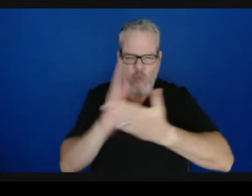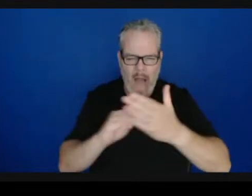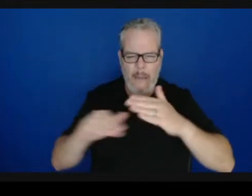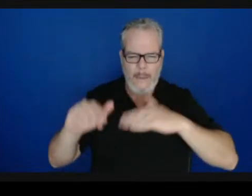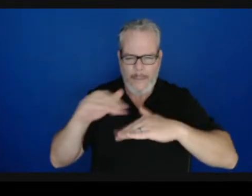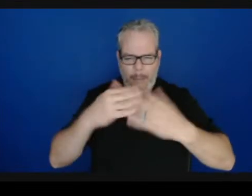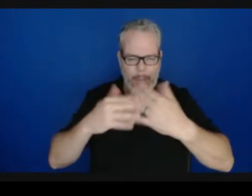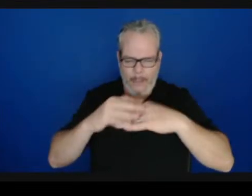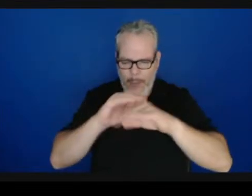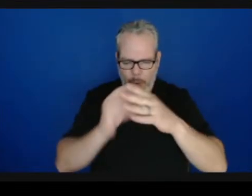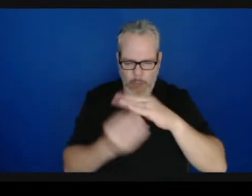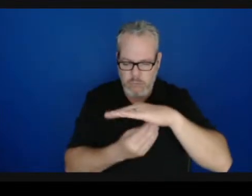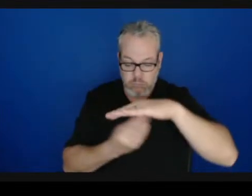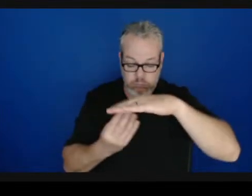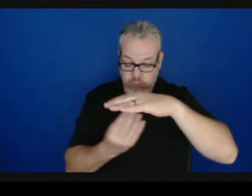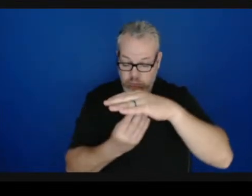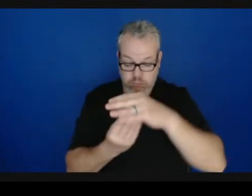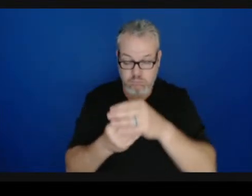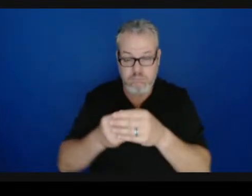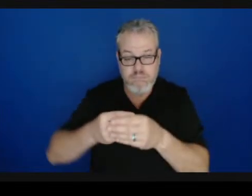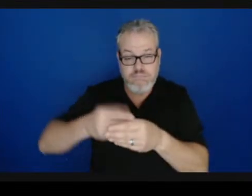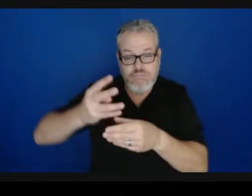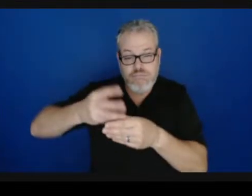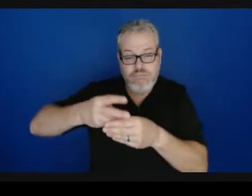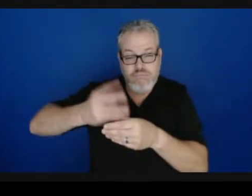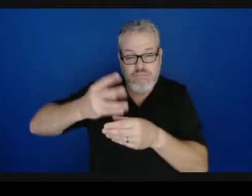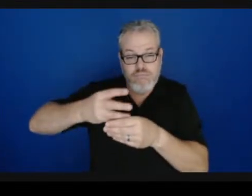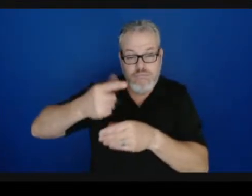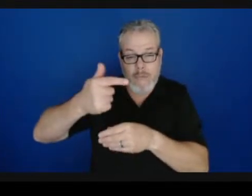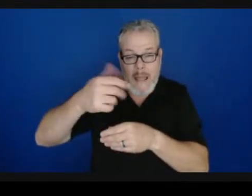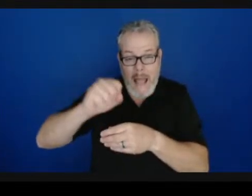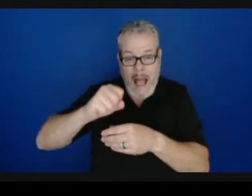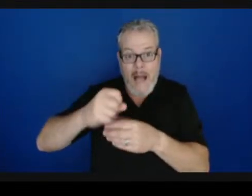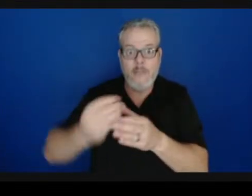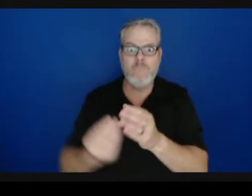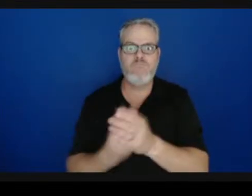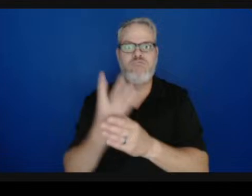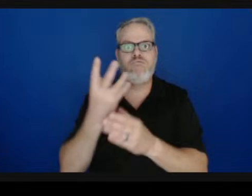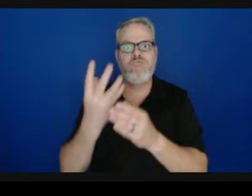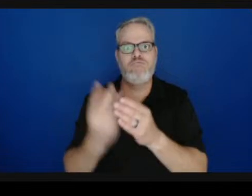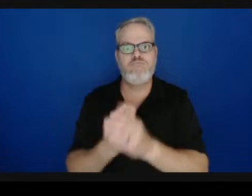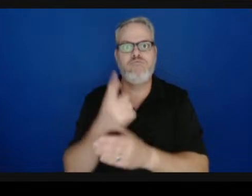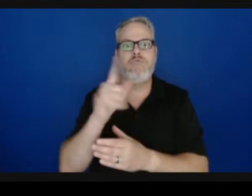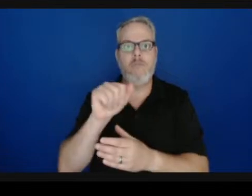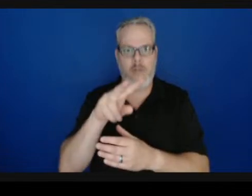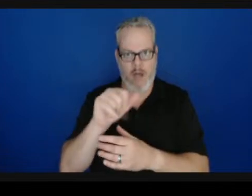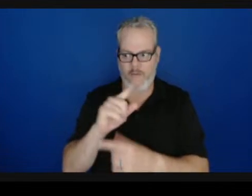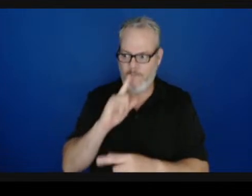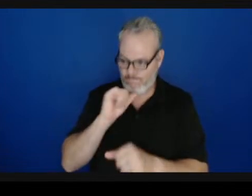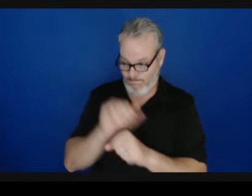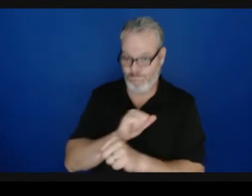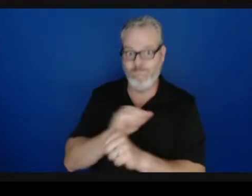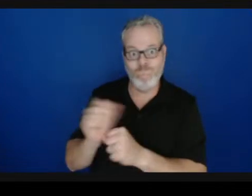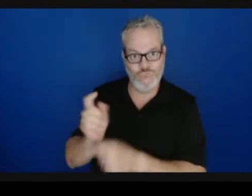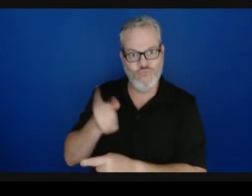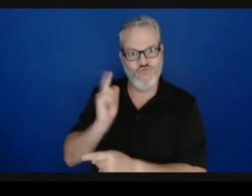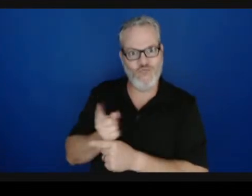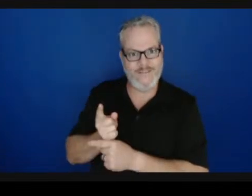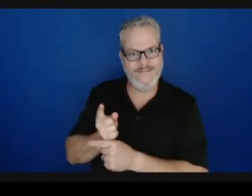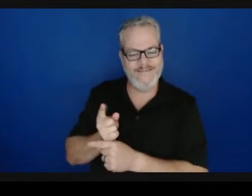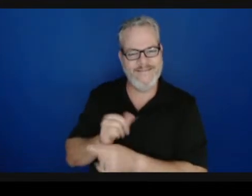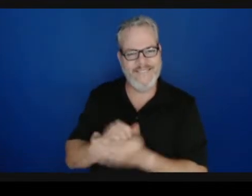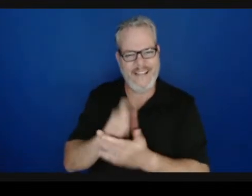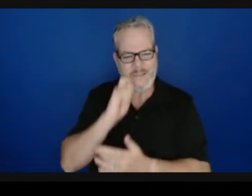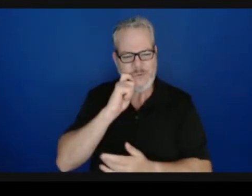where not just the gas could come out, but the lava could come out also. So yeah, absolutely. It was really cool to to follow